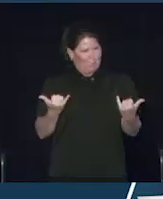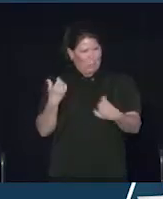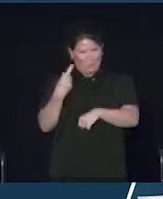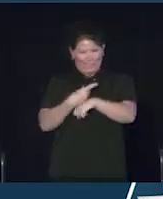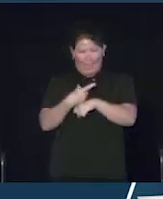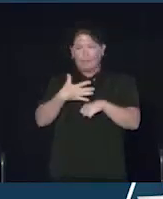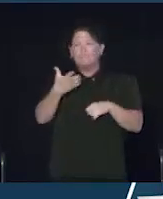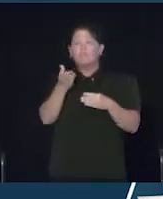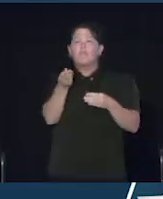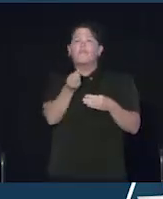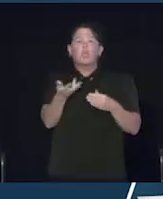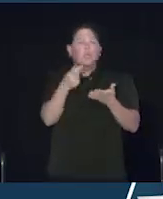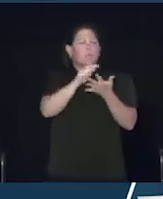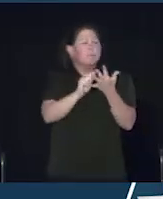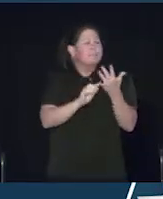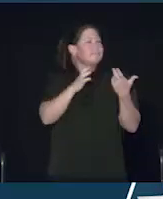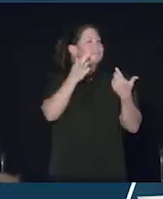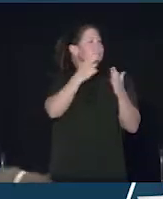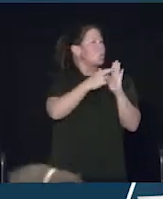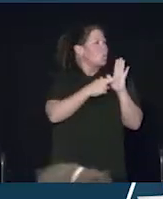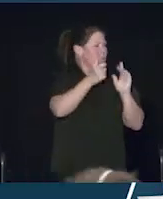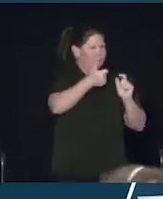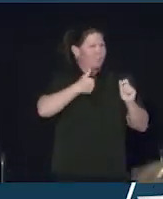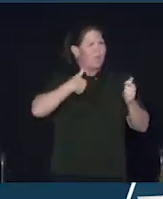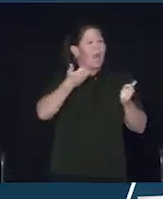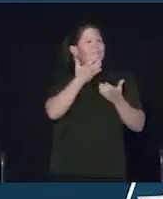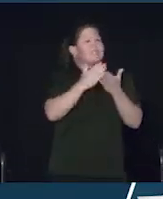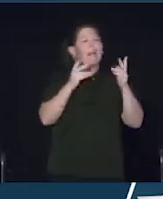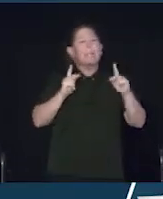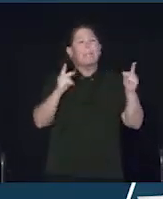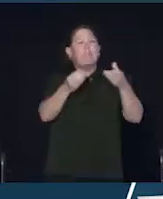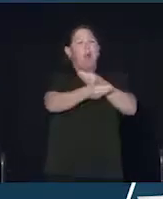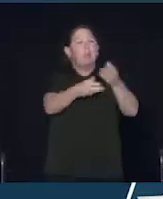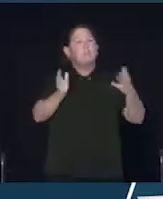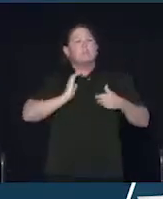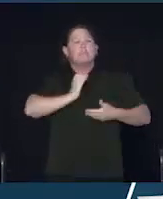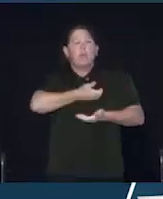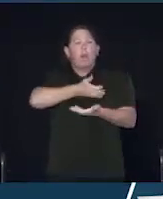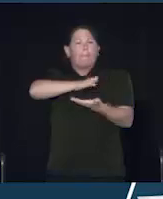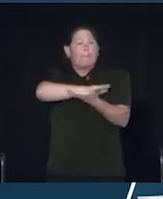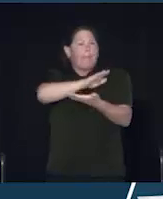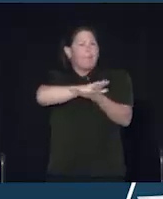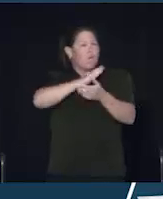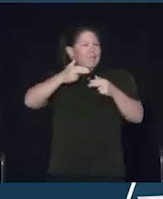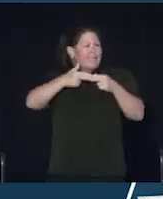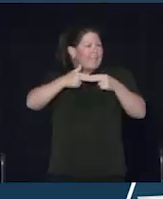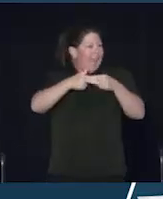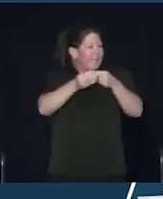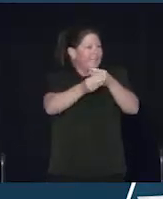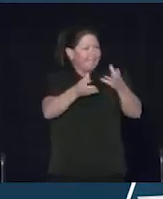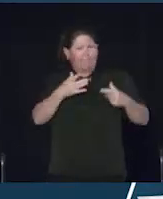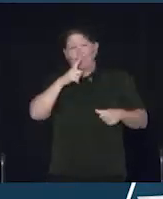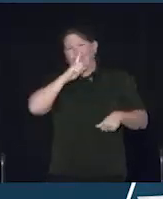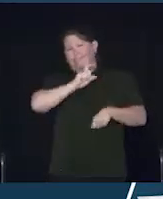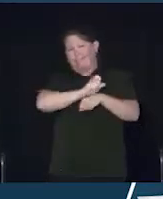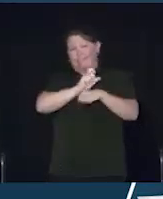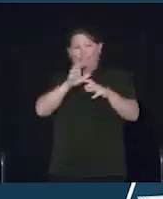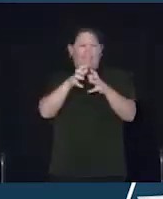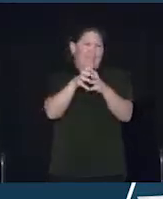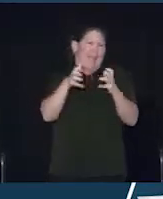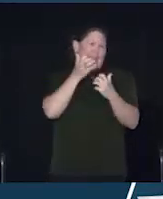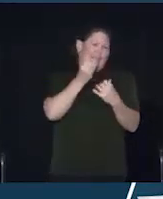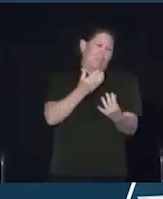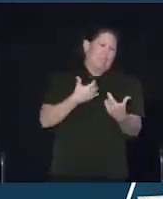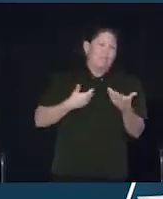some housekeeping, we have some wonderful folks out passing out our presentations. I'm sure there will be lots of information, maybe some